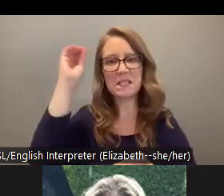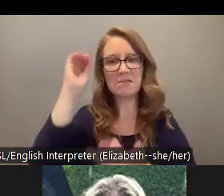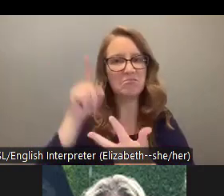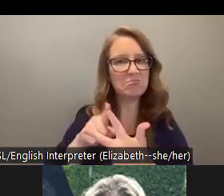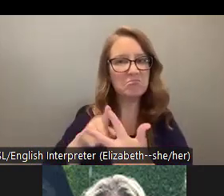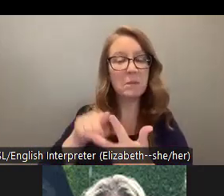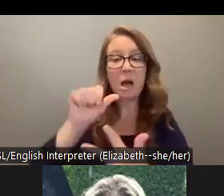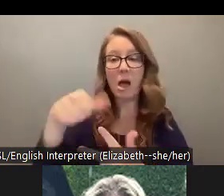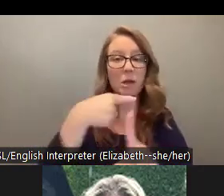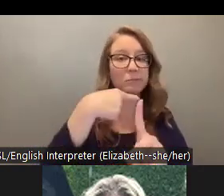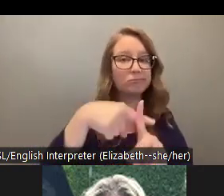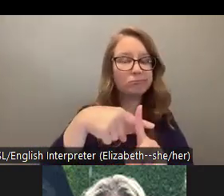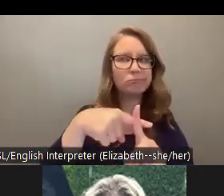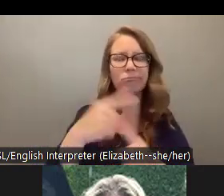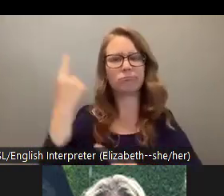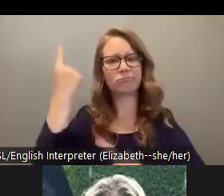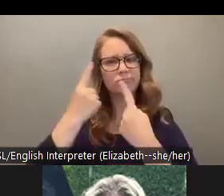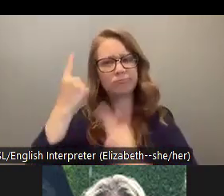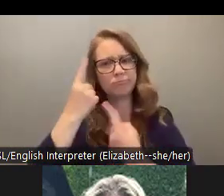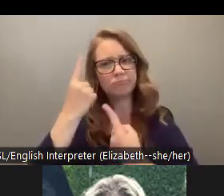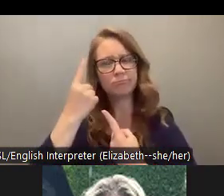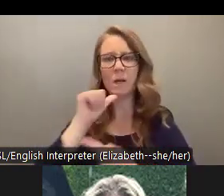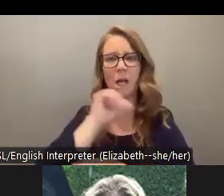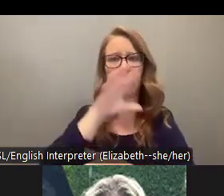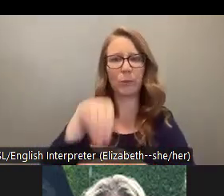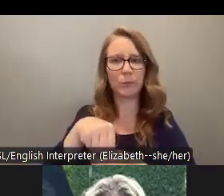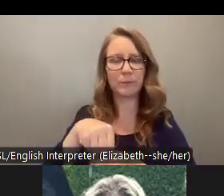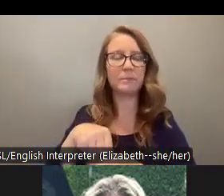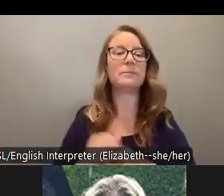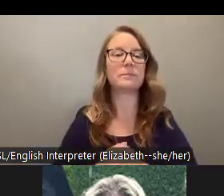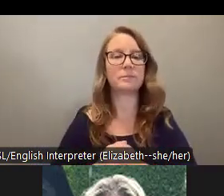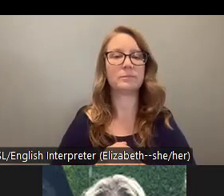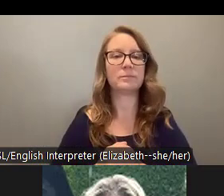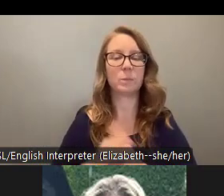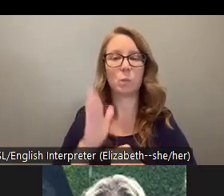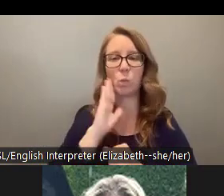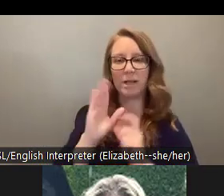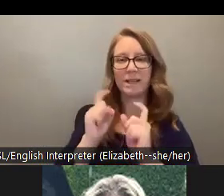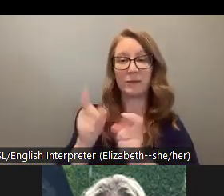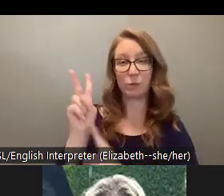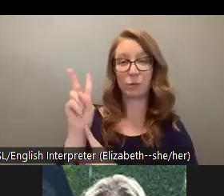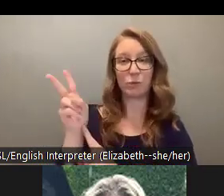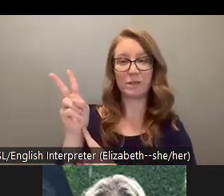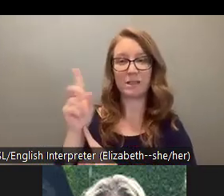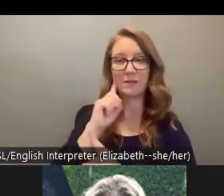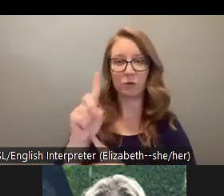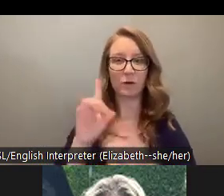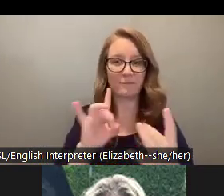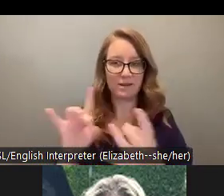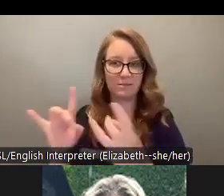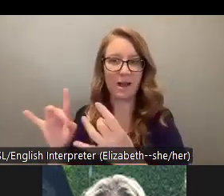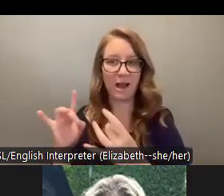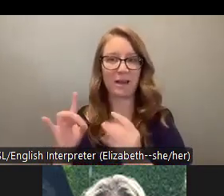other pros or considerations that were not included? And again, you guys will have 2 minutes to provide feedback